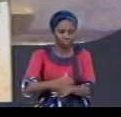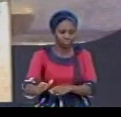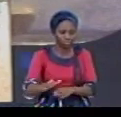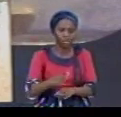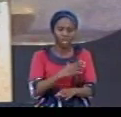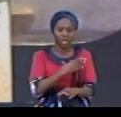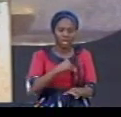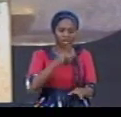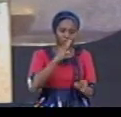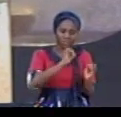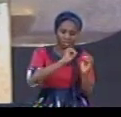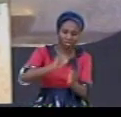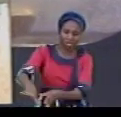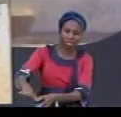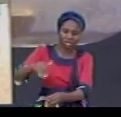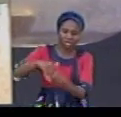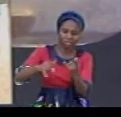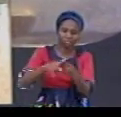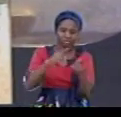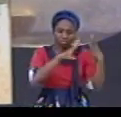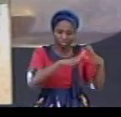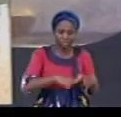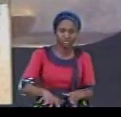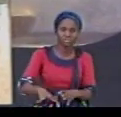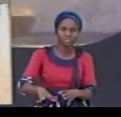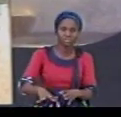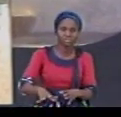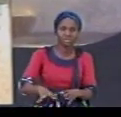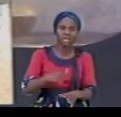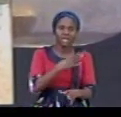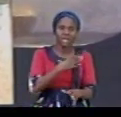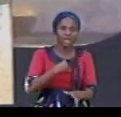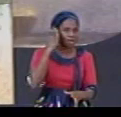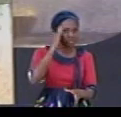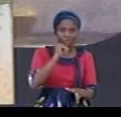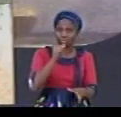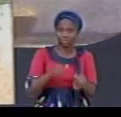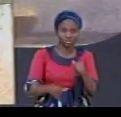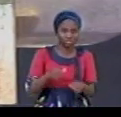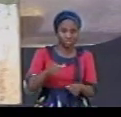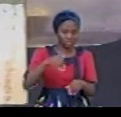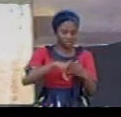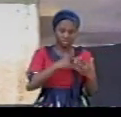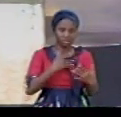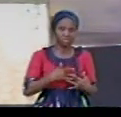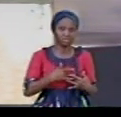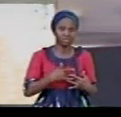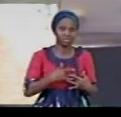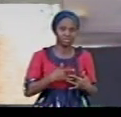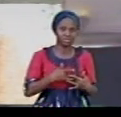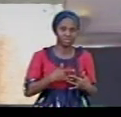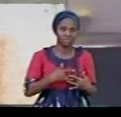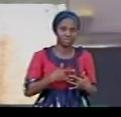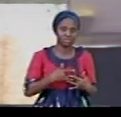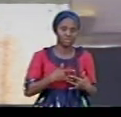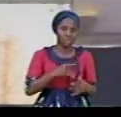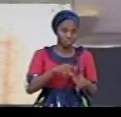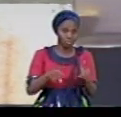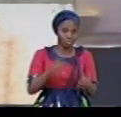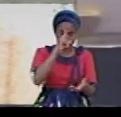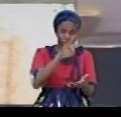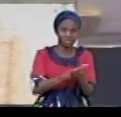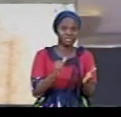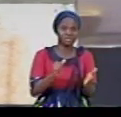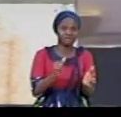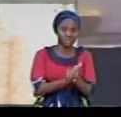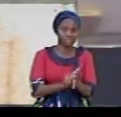be cast into the sea, and shall not doubt in his heart, but shall believe